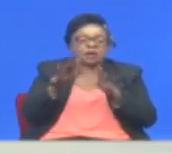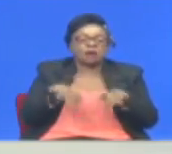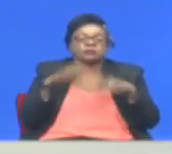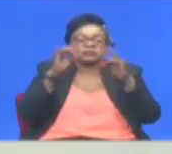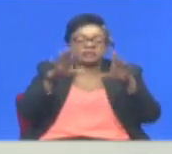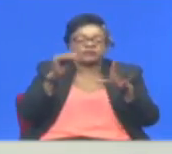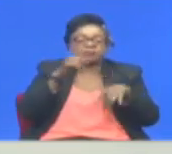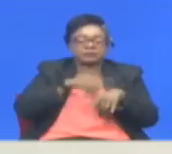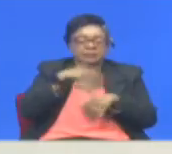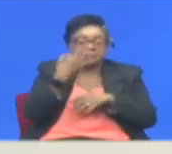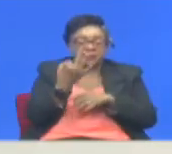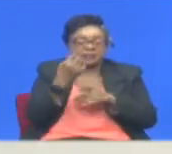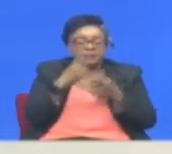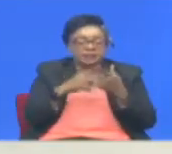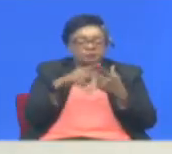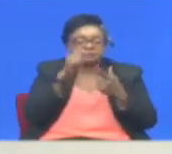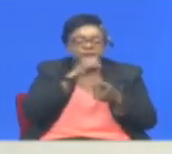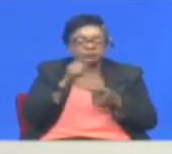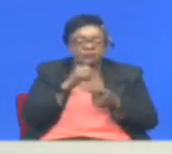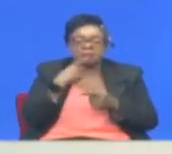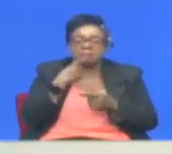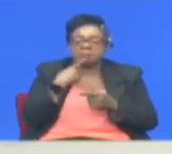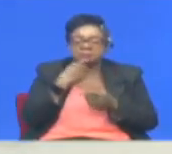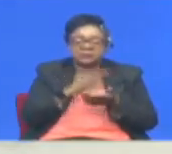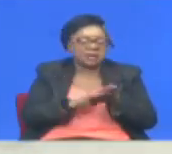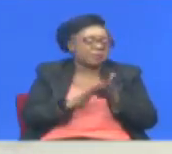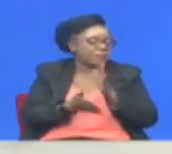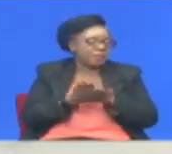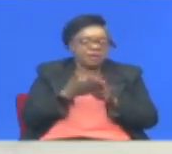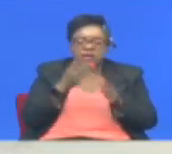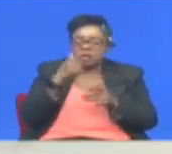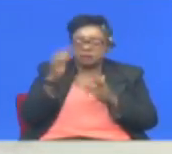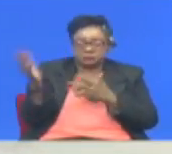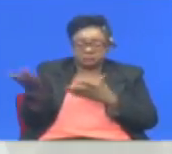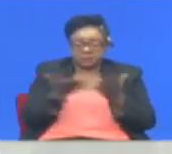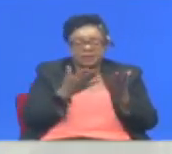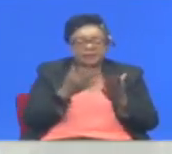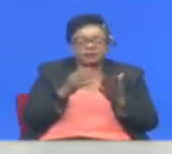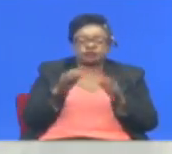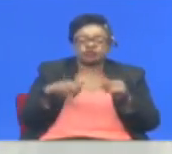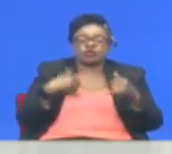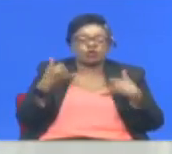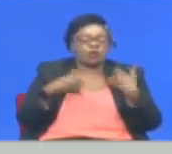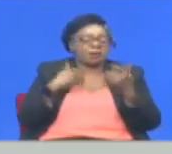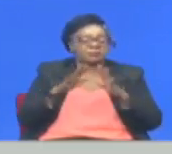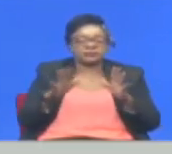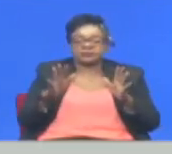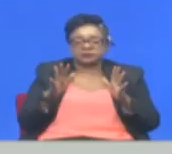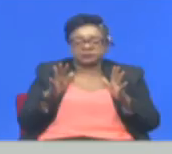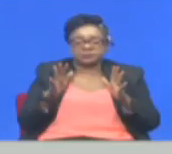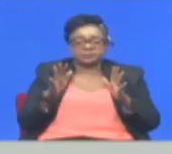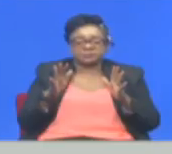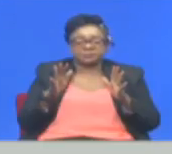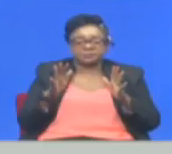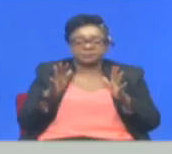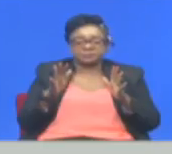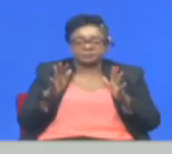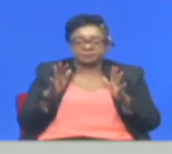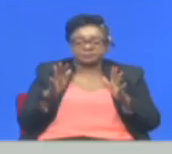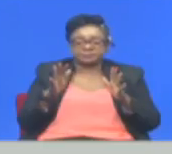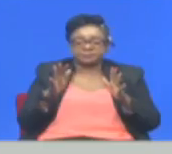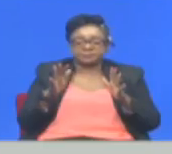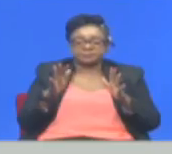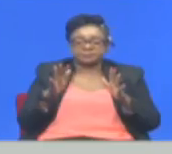three, Sabrina says there is nothing that brings her joy like skiing. I started skiing with 3 years through my